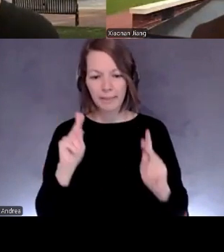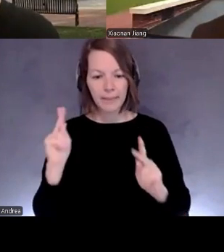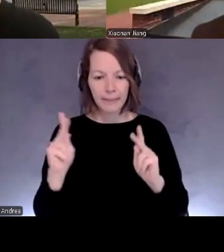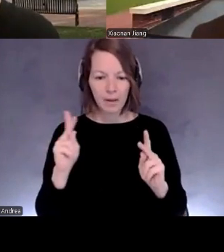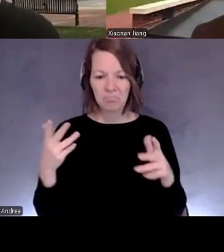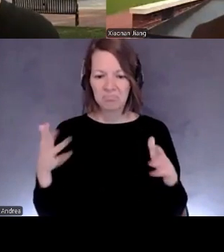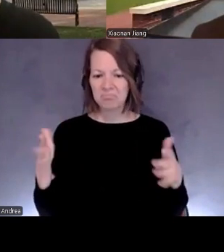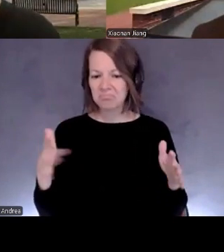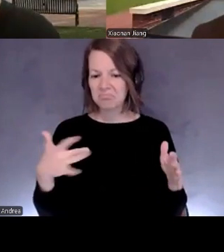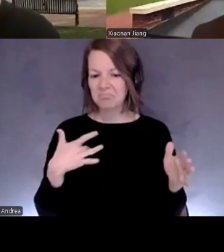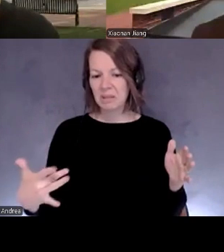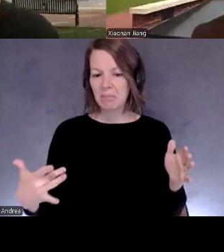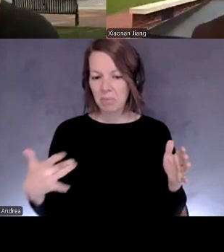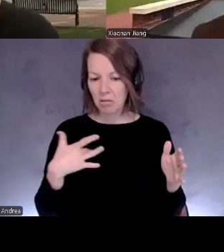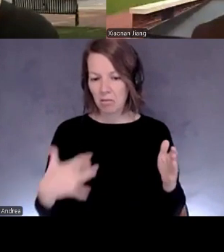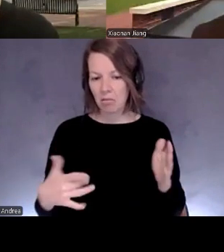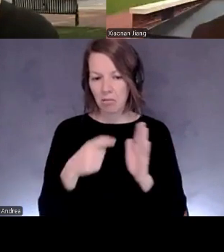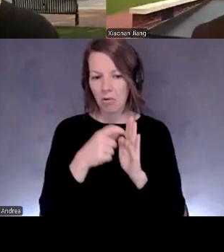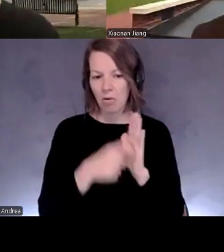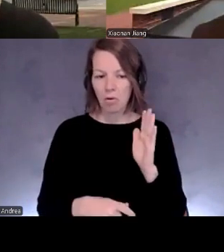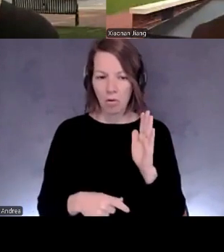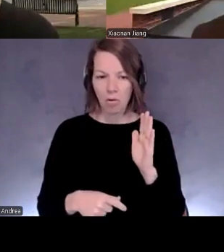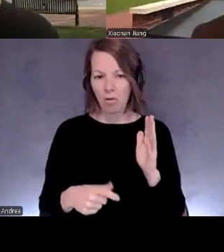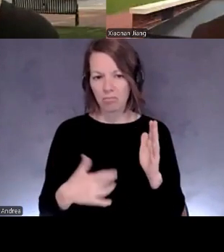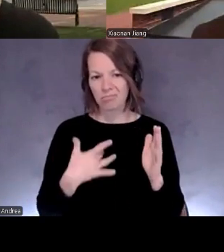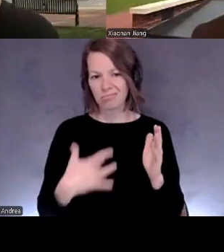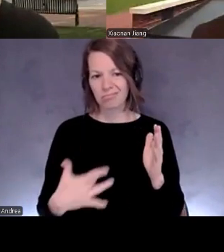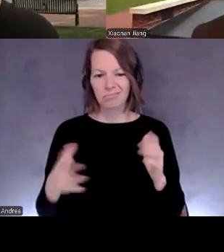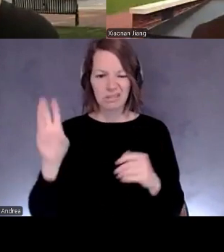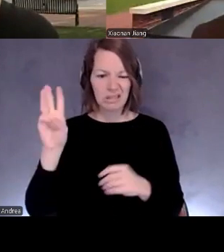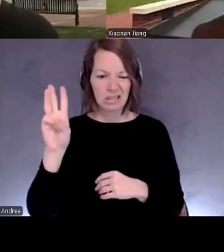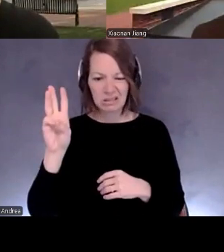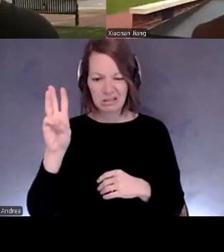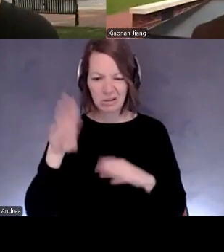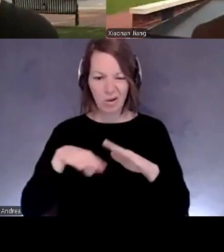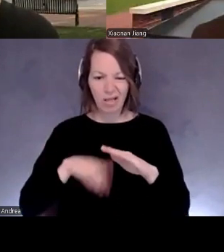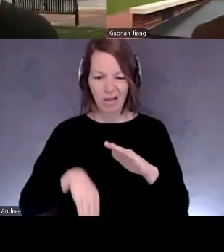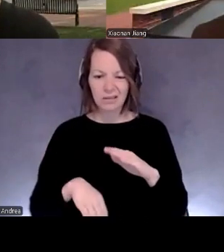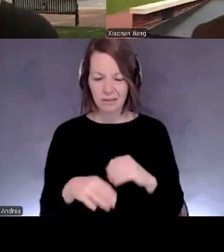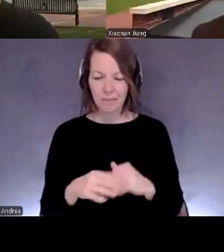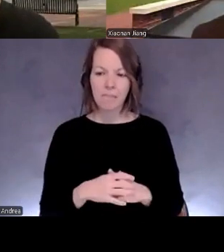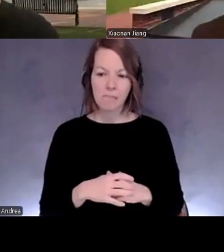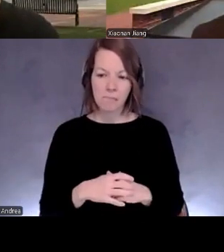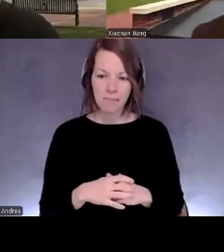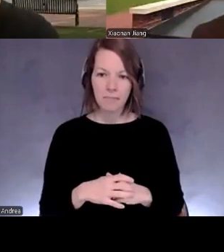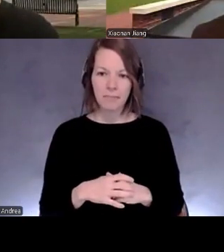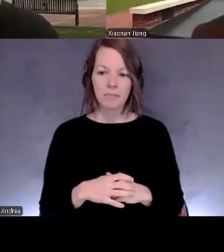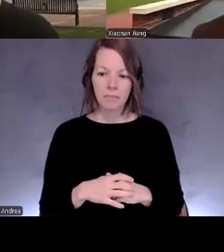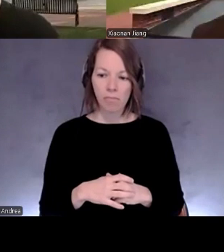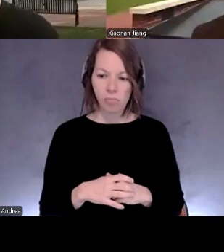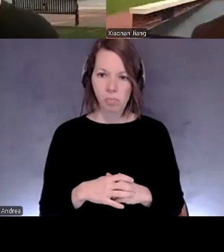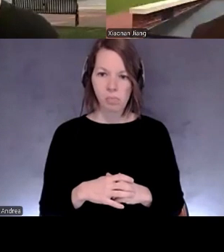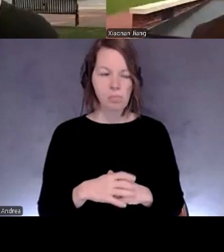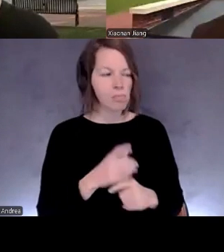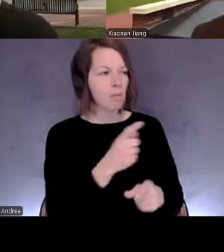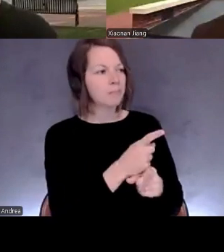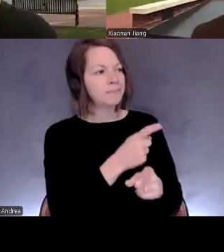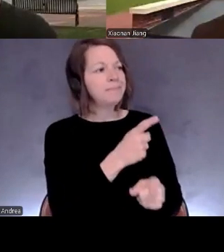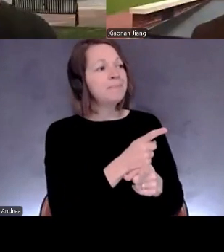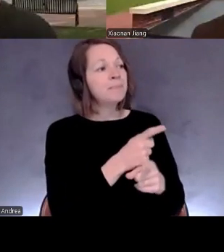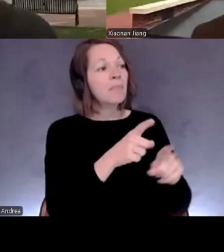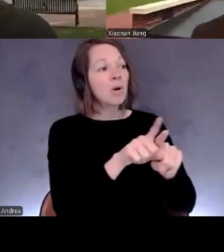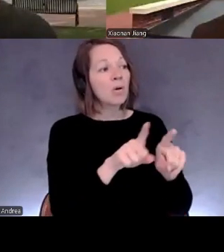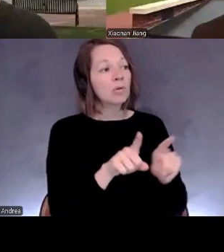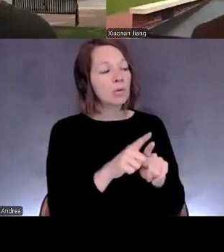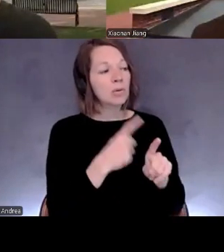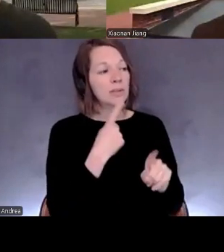the typical article will not have more than maybe 6 authors. That's right. And I also want to say